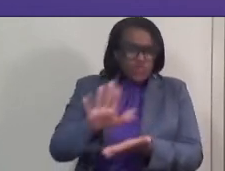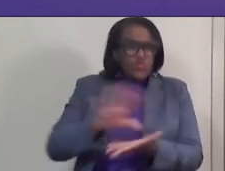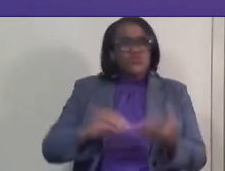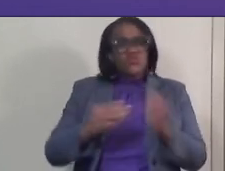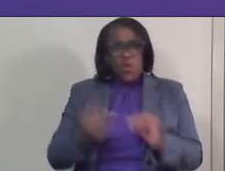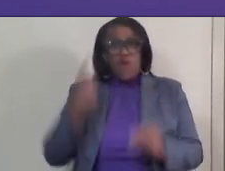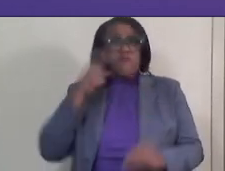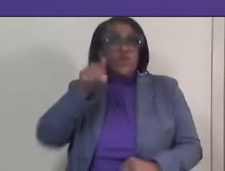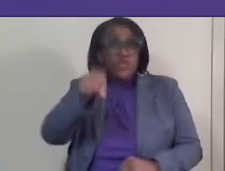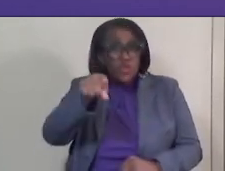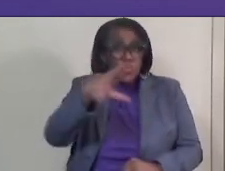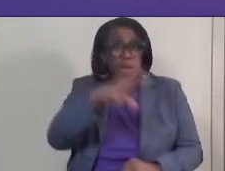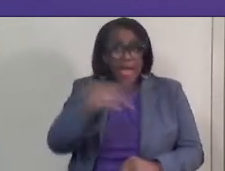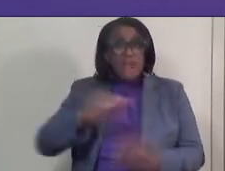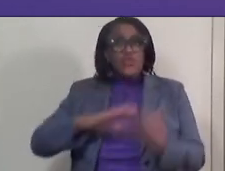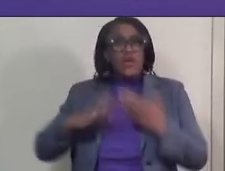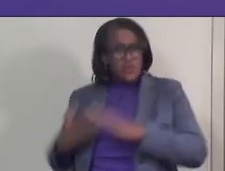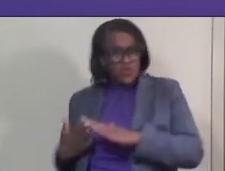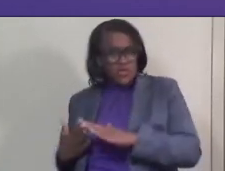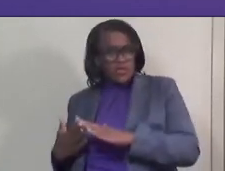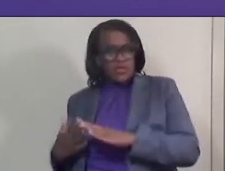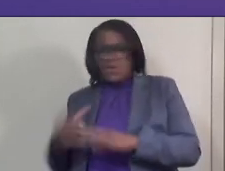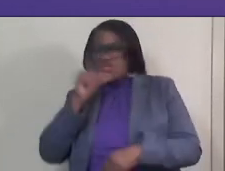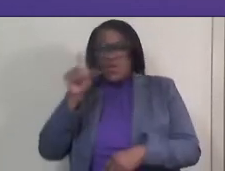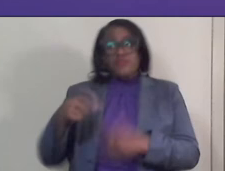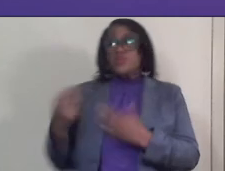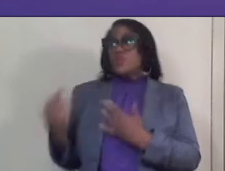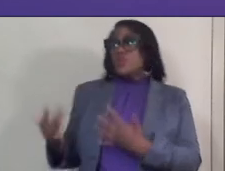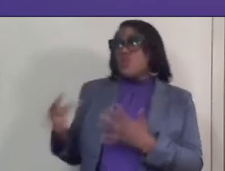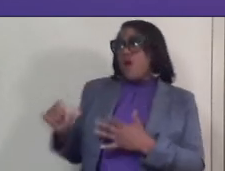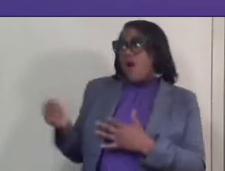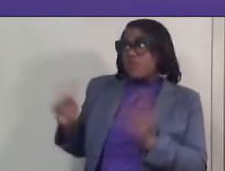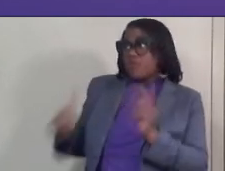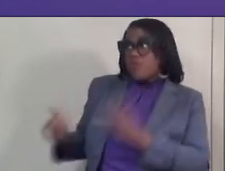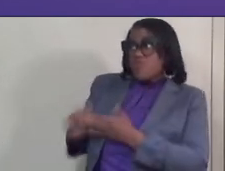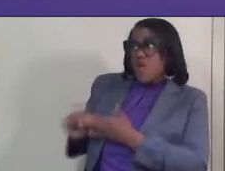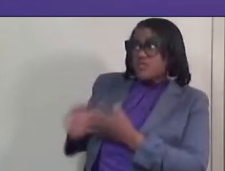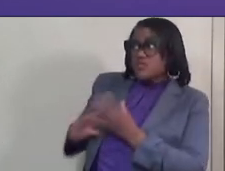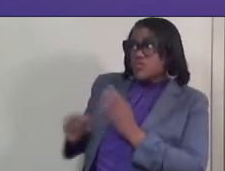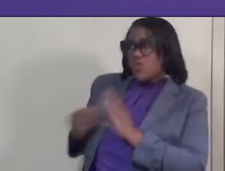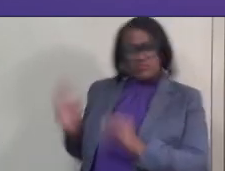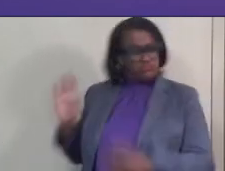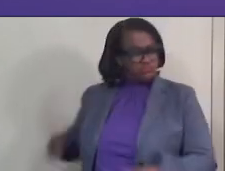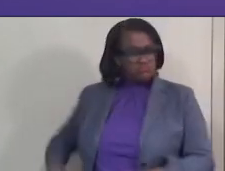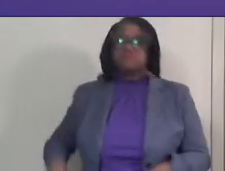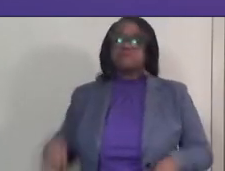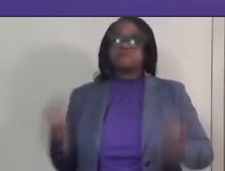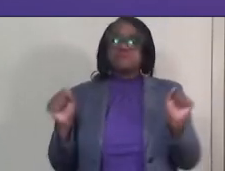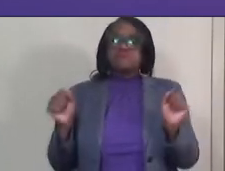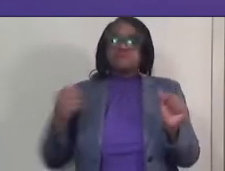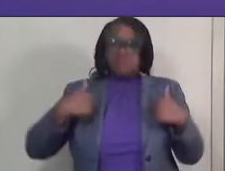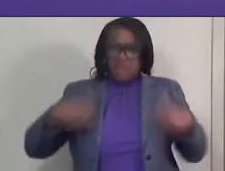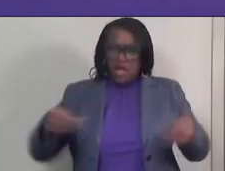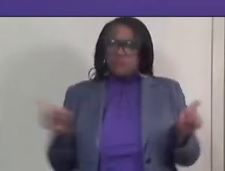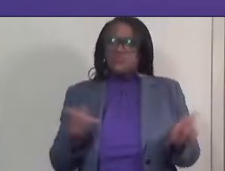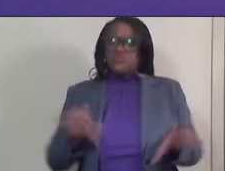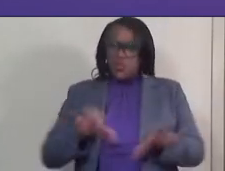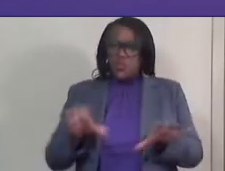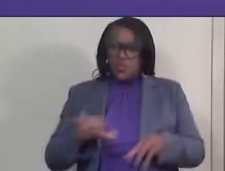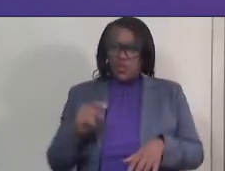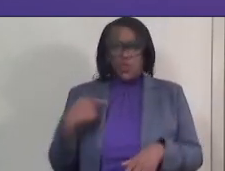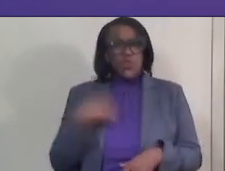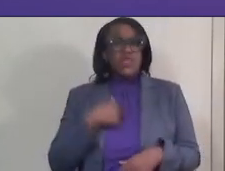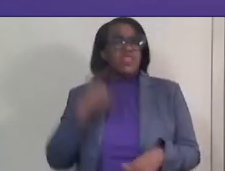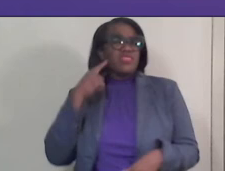your community, and that you don't have to wait for other people to do it. And I think maybe we were waiting for other people to do it. And